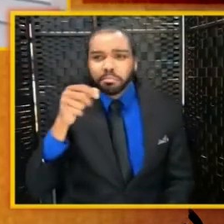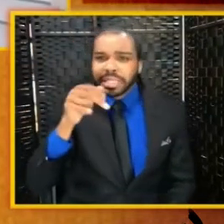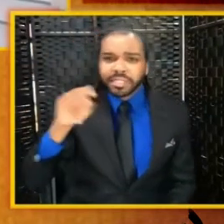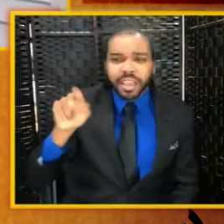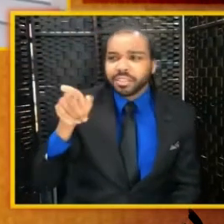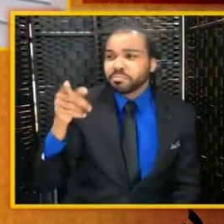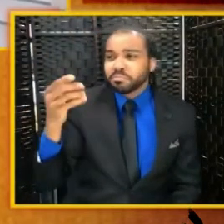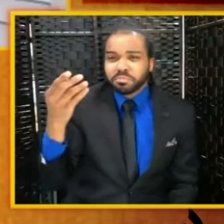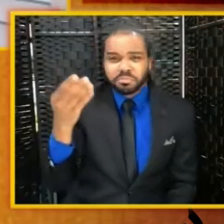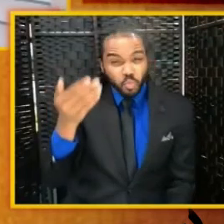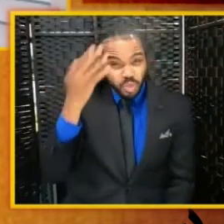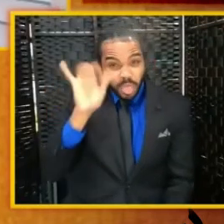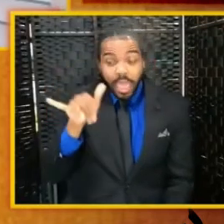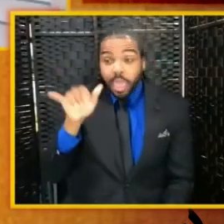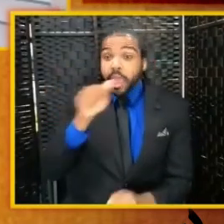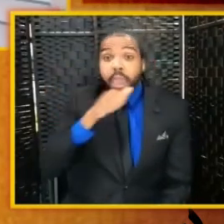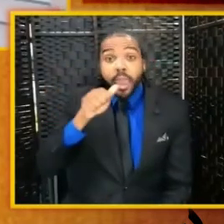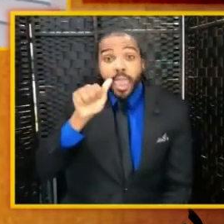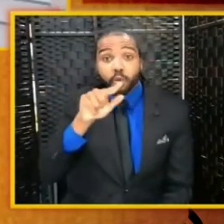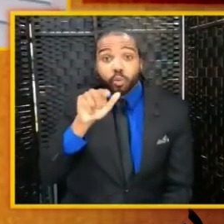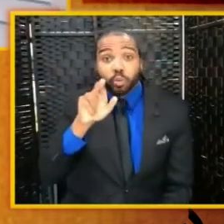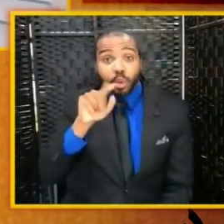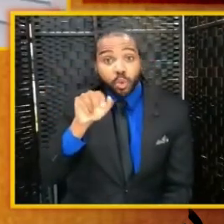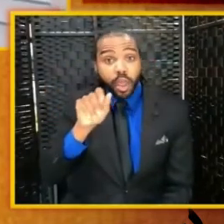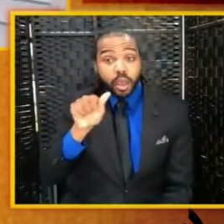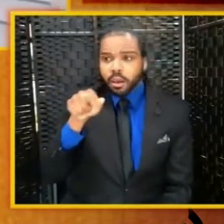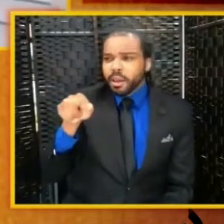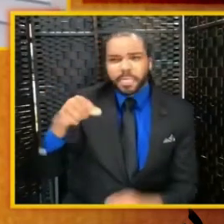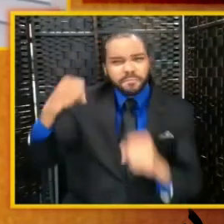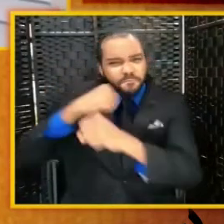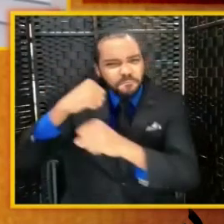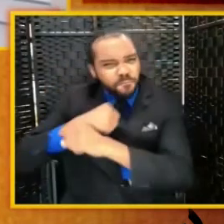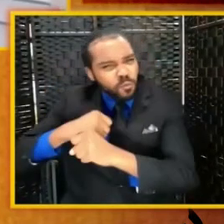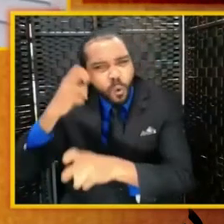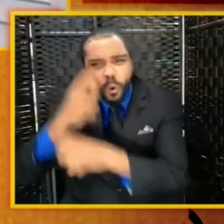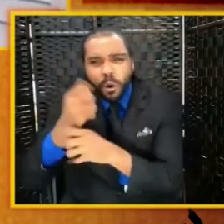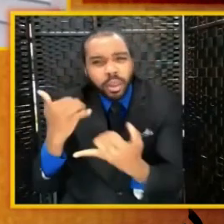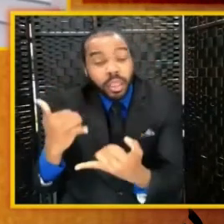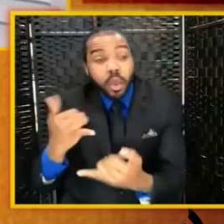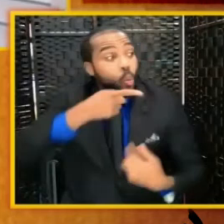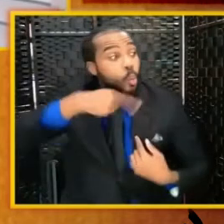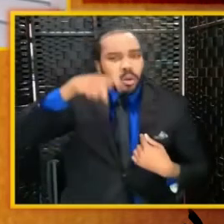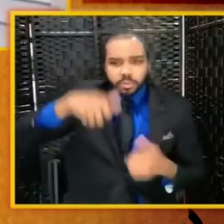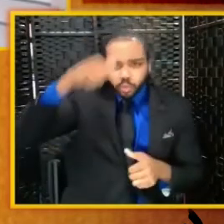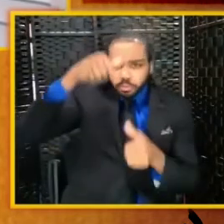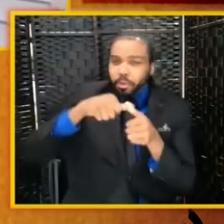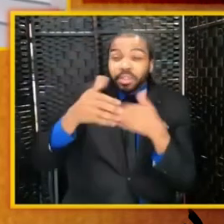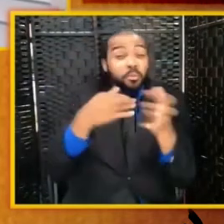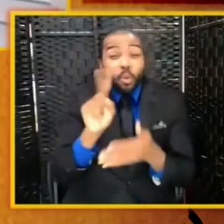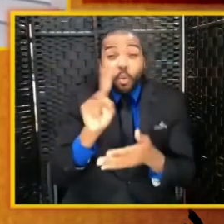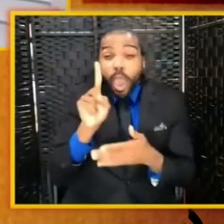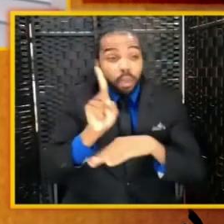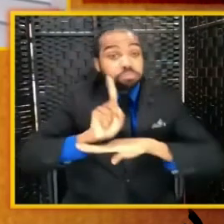in Arizona, they are fighting hard to keep the right to vote real. And we have to remember that wherever we are, there will be